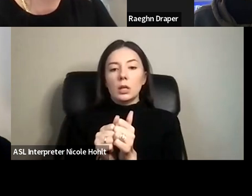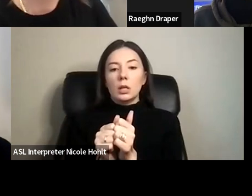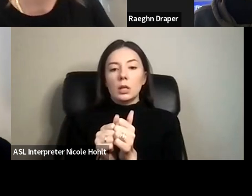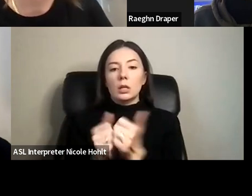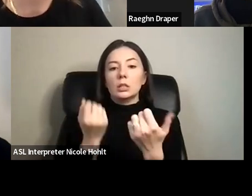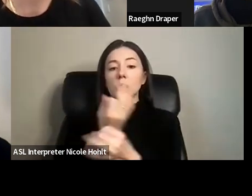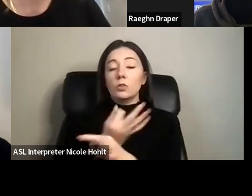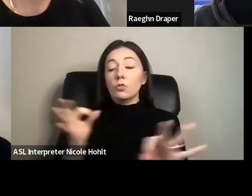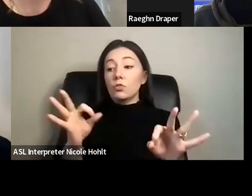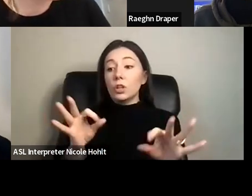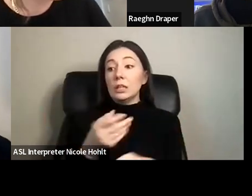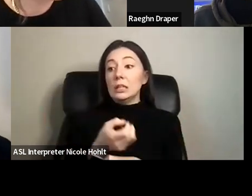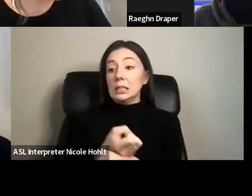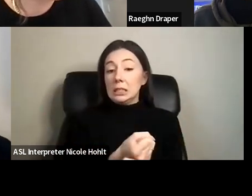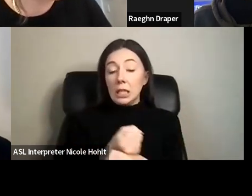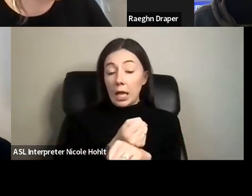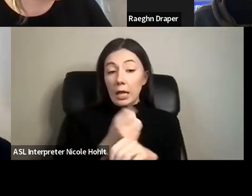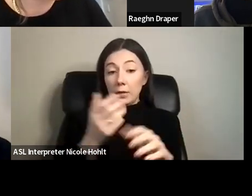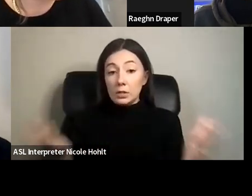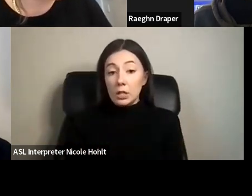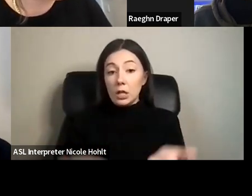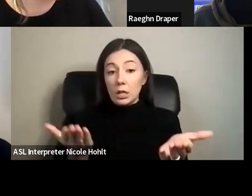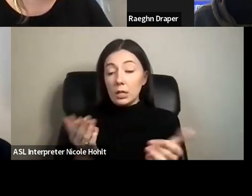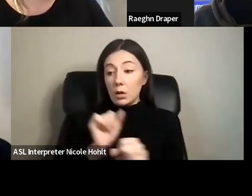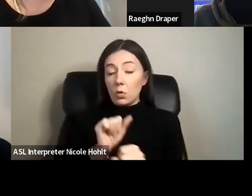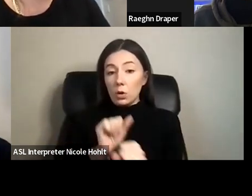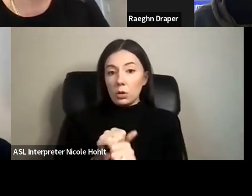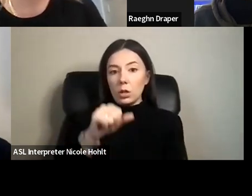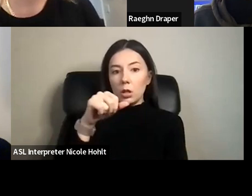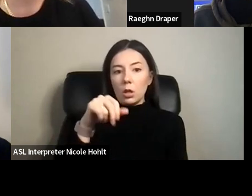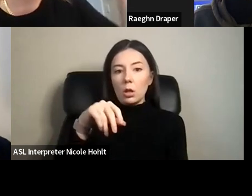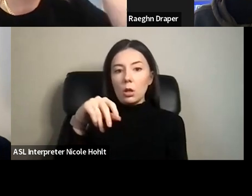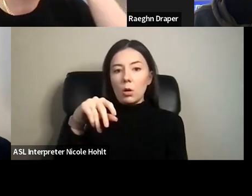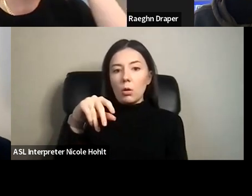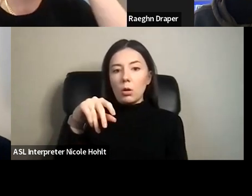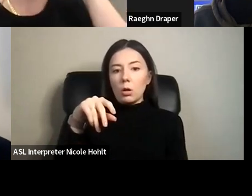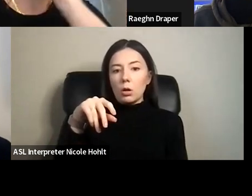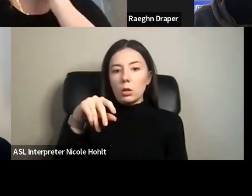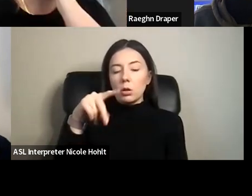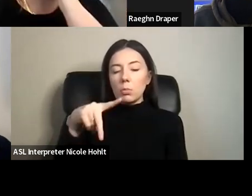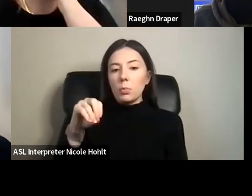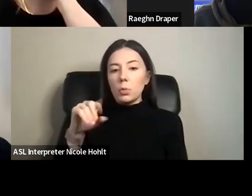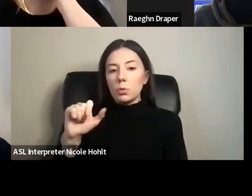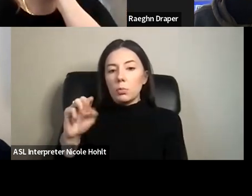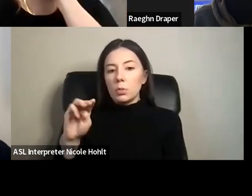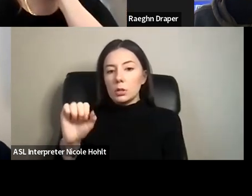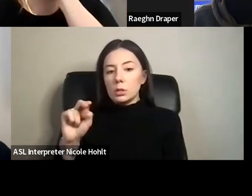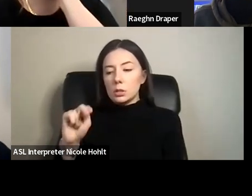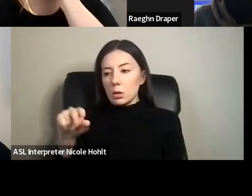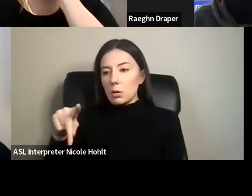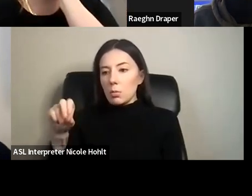freely slaves here that worked at the Pullman Porter's Museum. I mean, at the Pullman's Porter is a museum